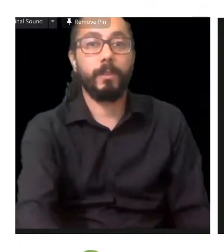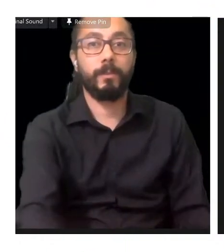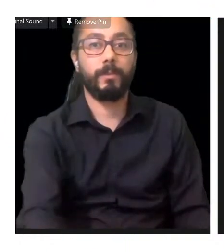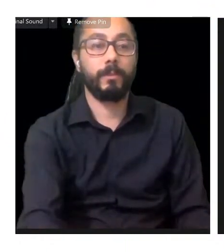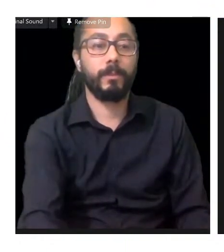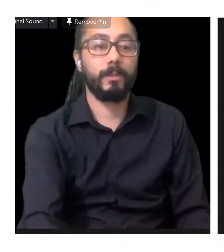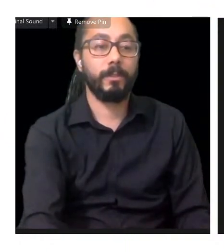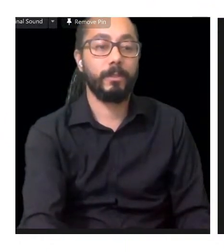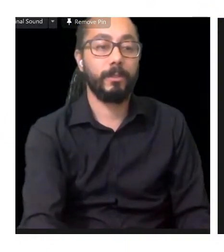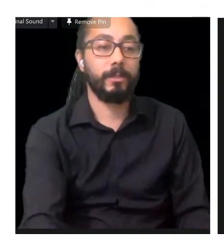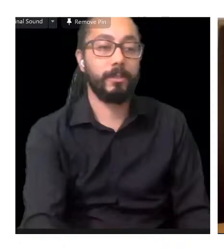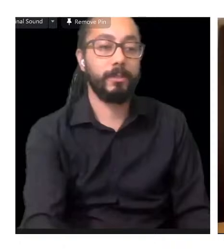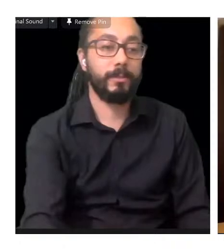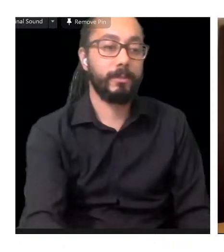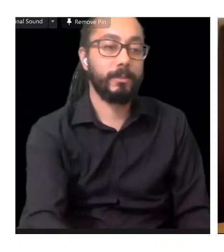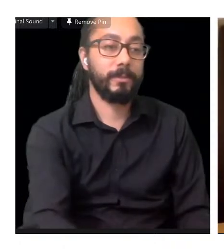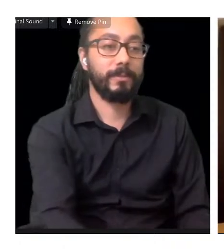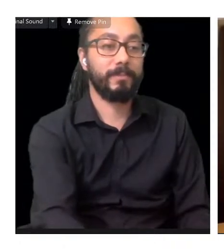Paul's coming.